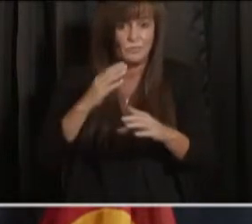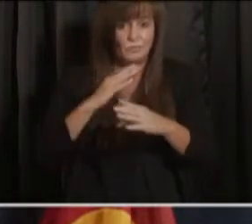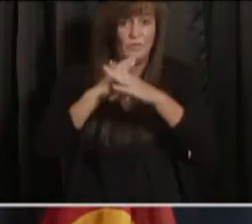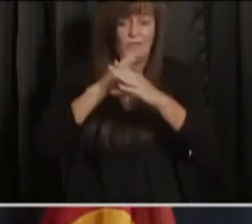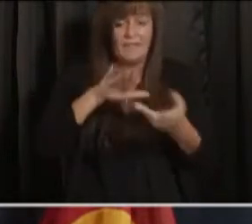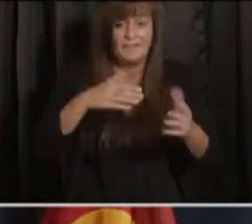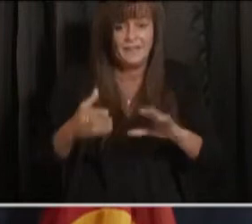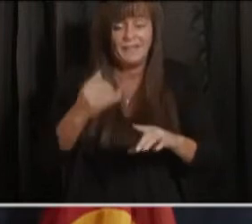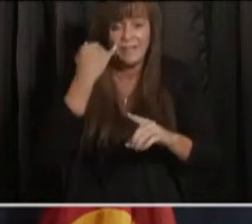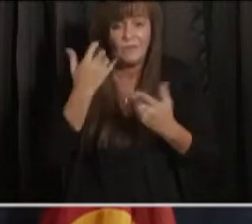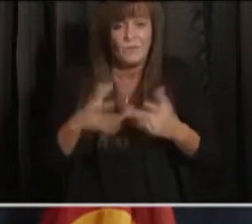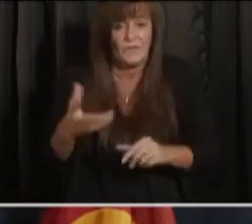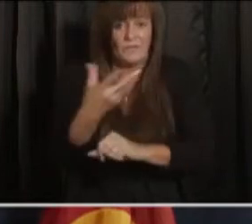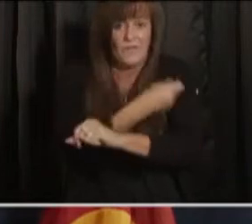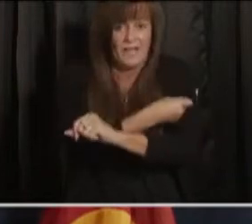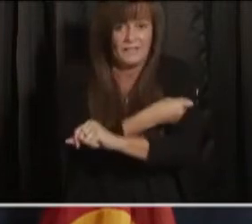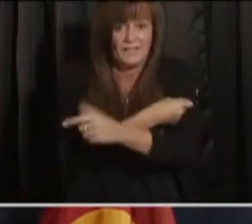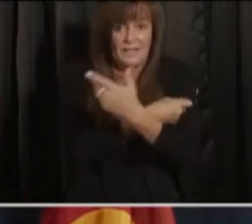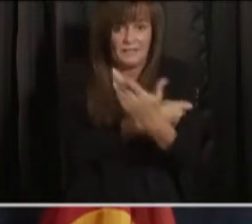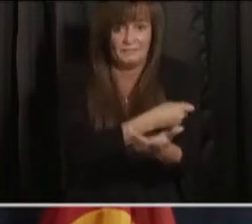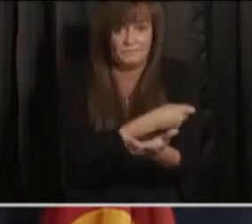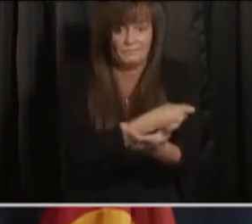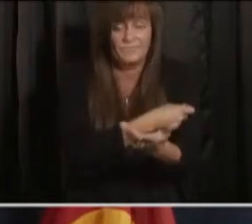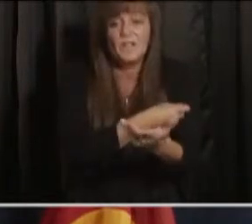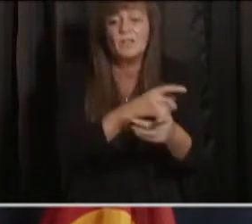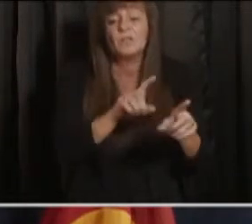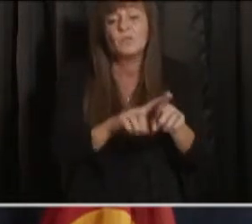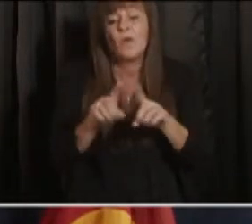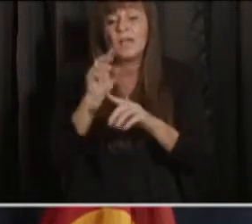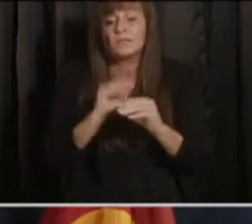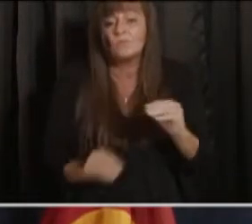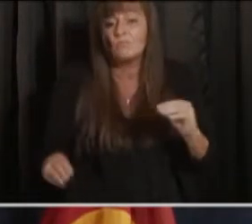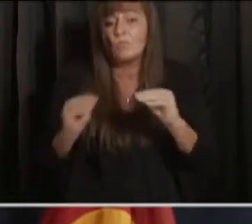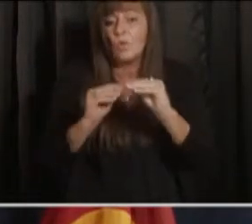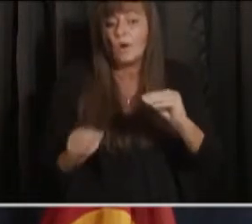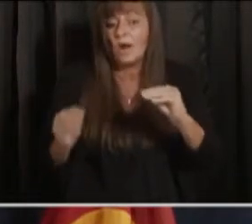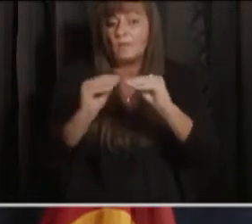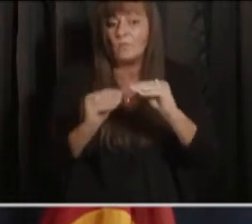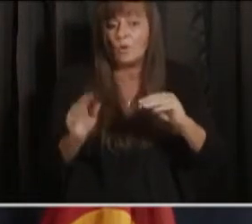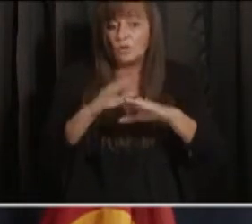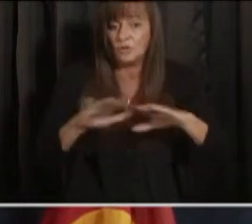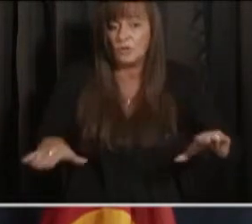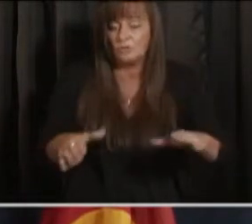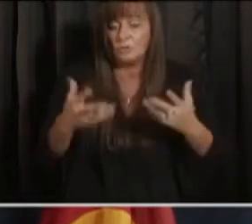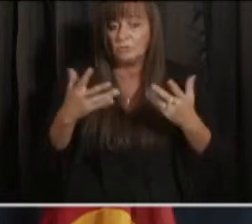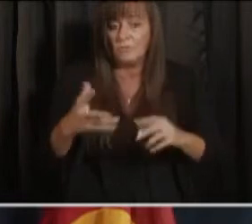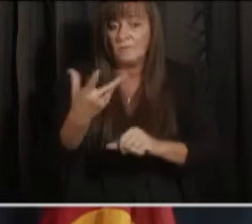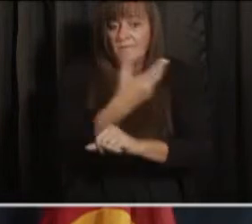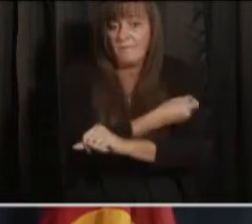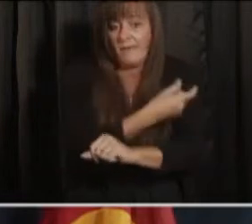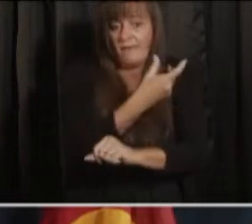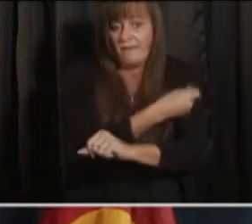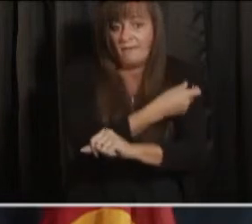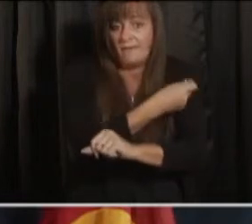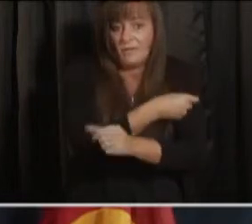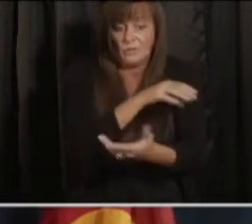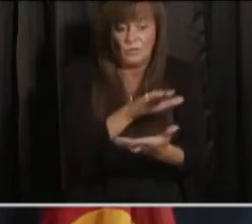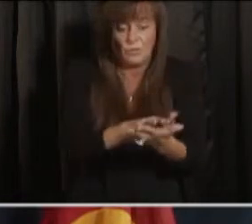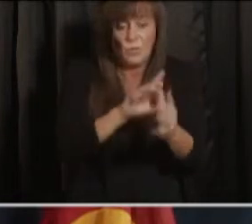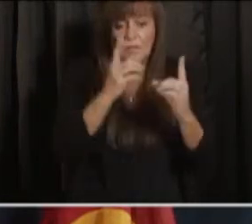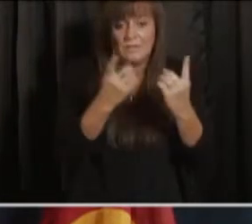vaccinated. So as more and more children are vaccinated, there's the opportunity for school districts